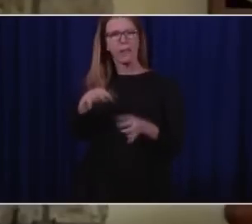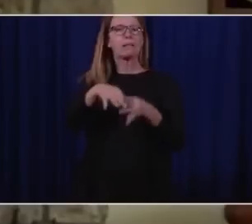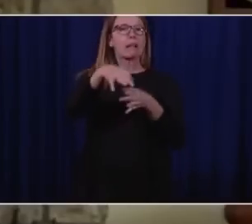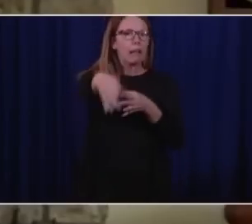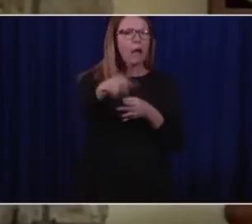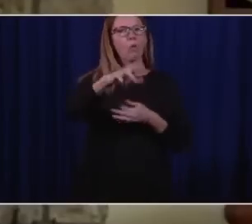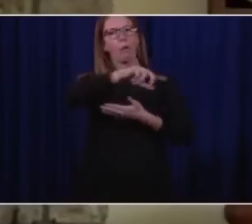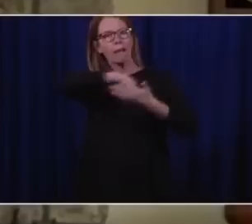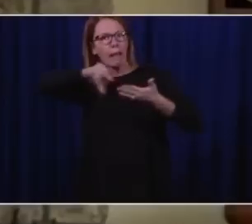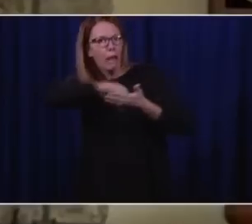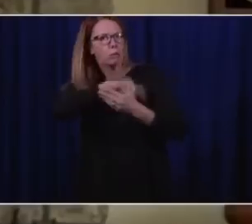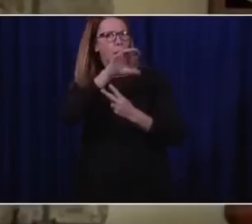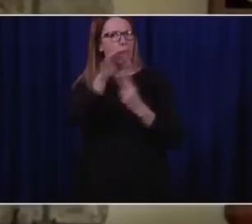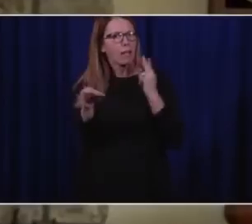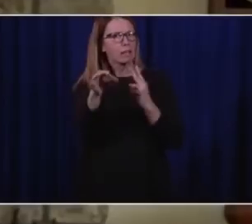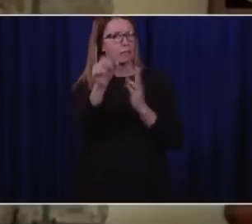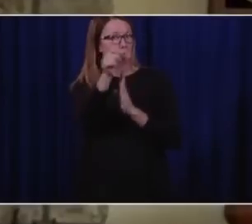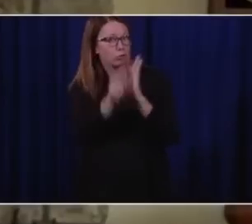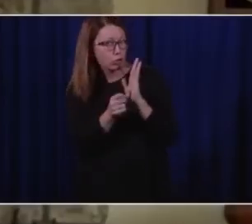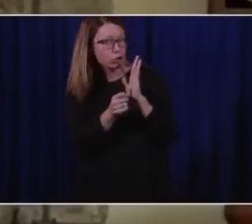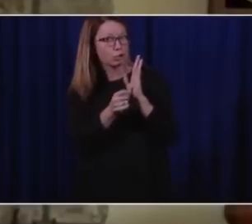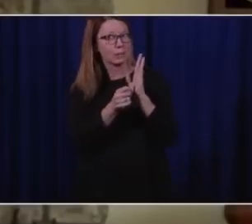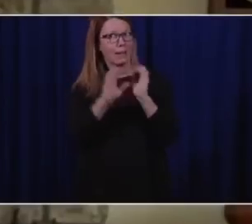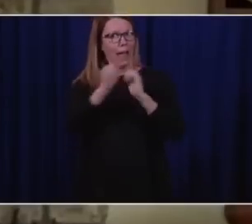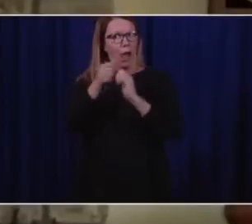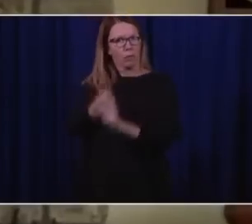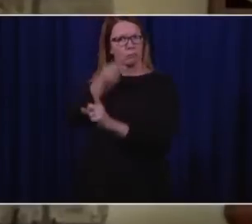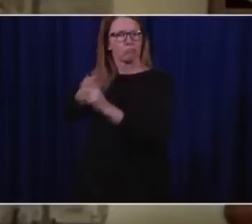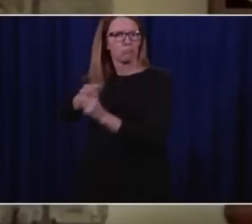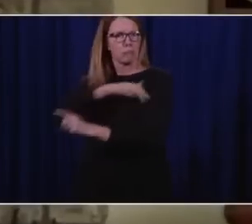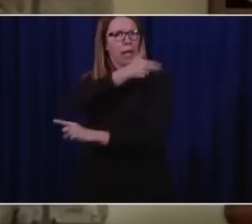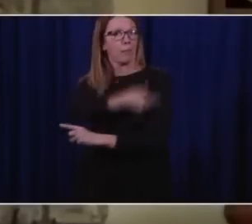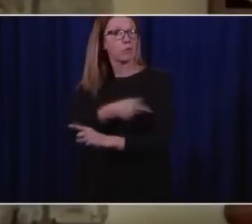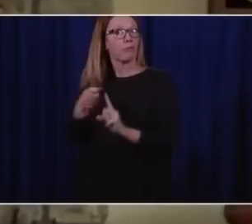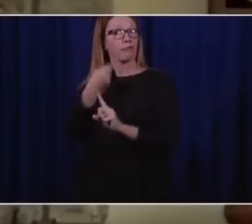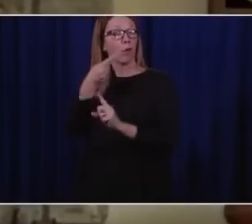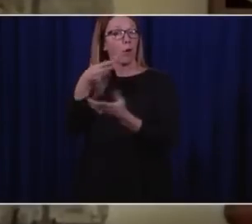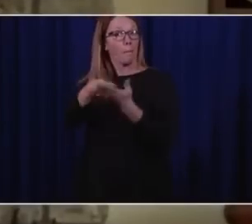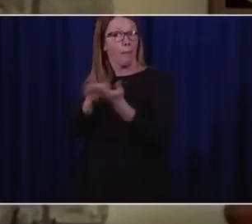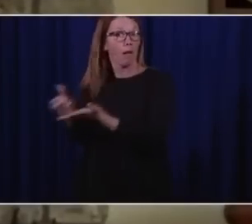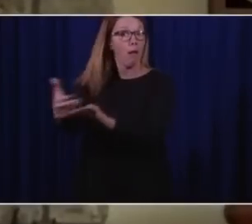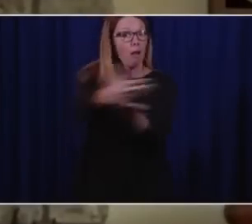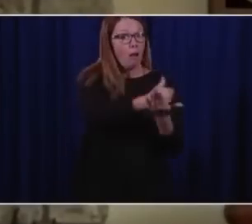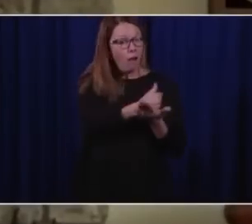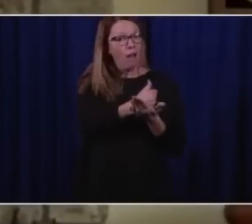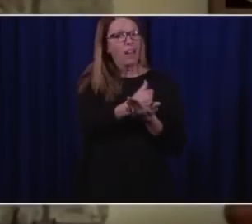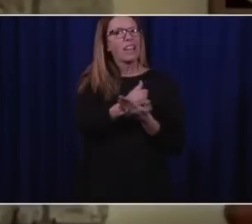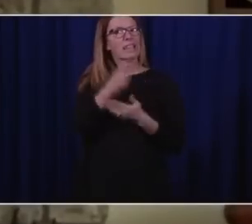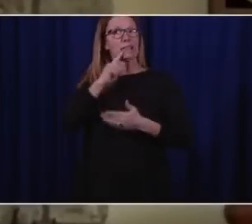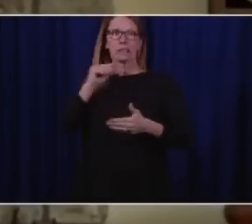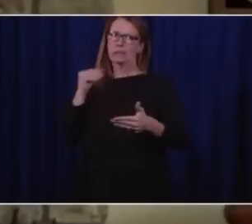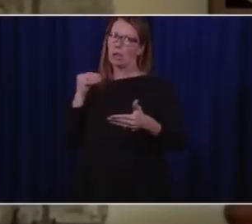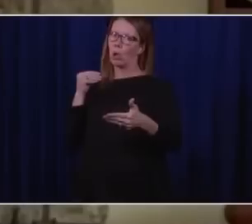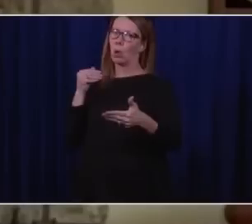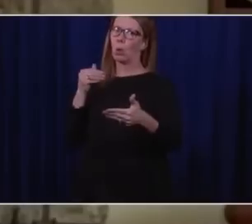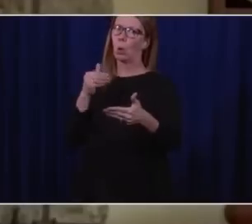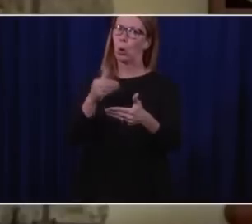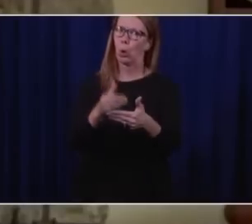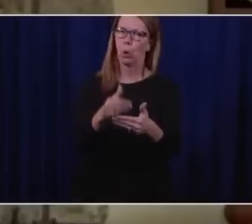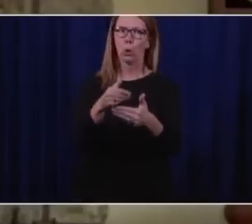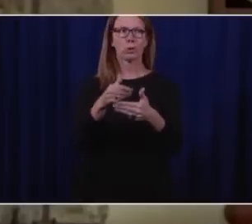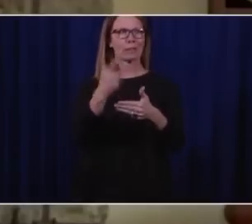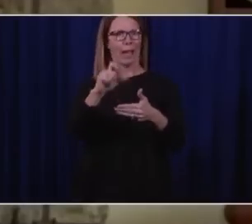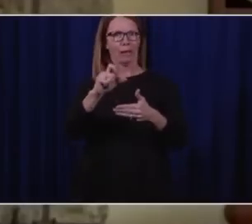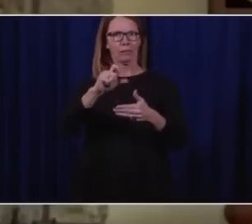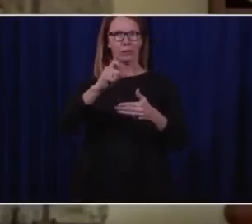or canceling elective surgeries and what that does to hospitals from a revenue standpoint. She said that we're close to this rationing care level.